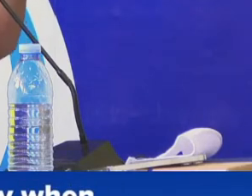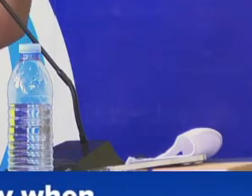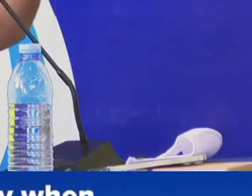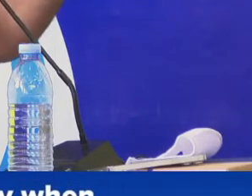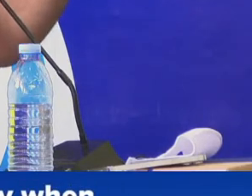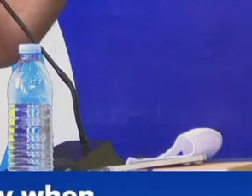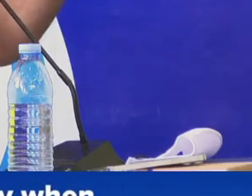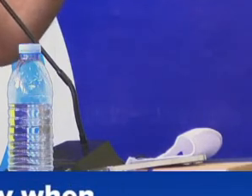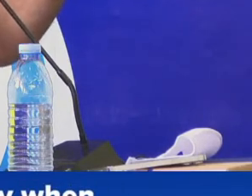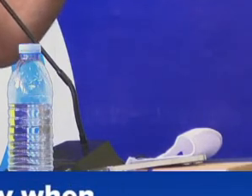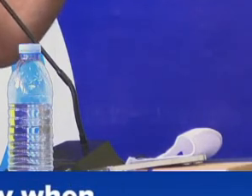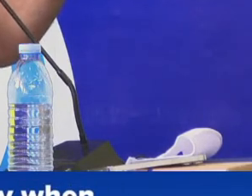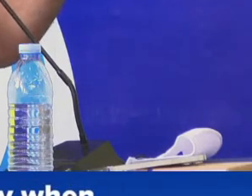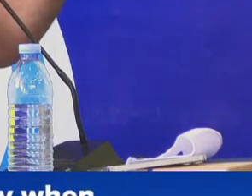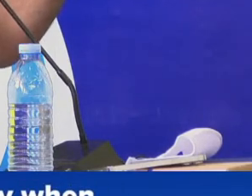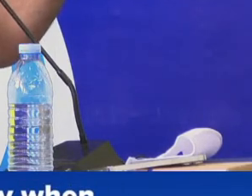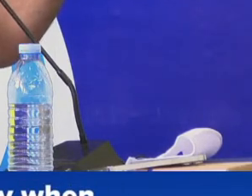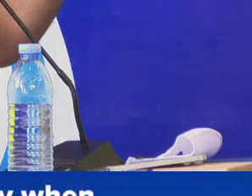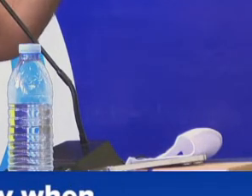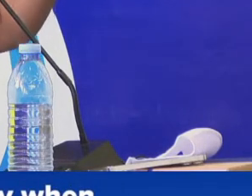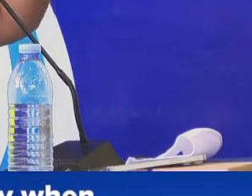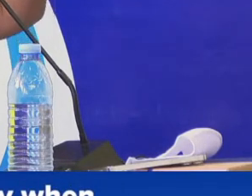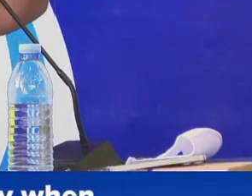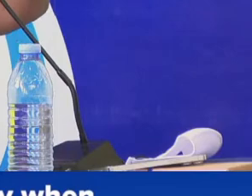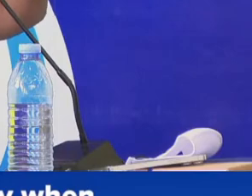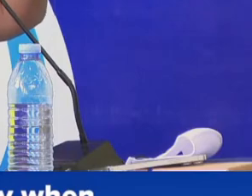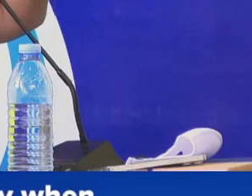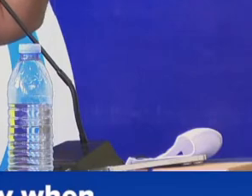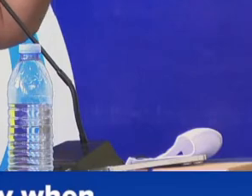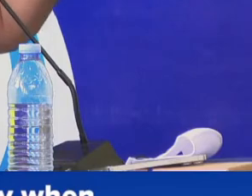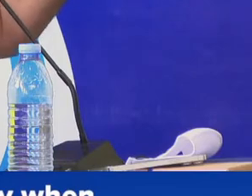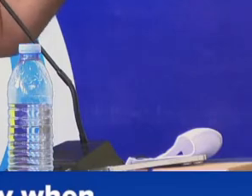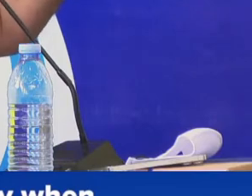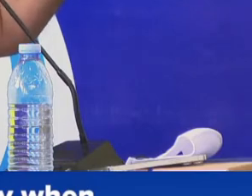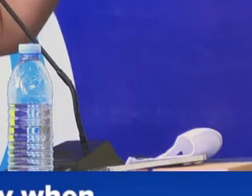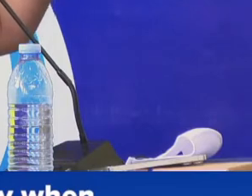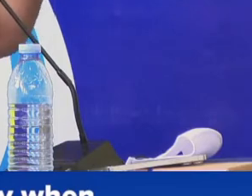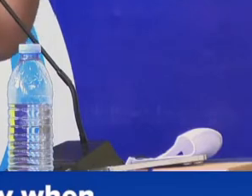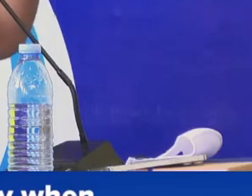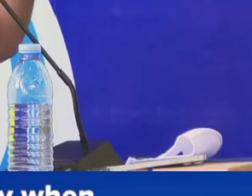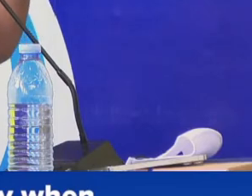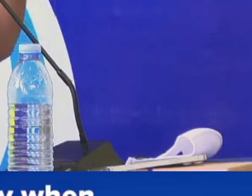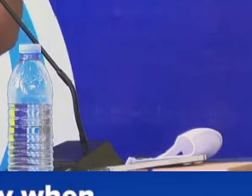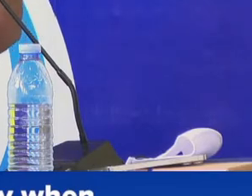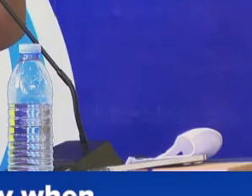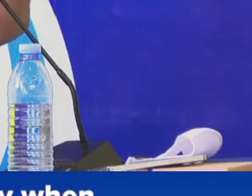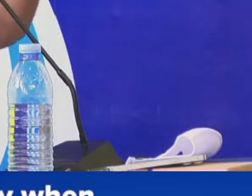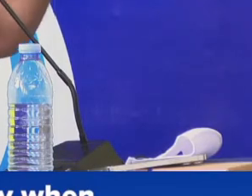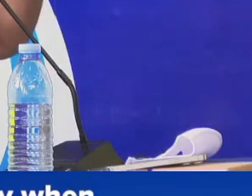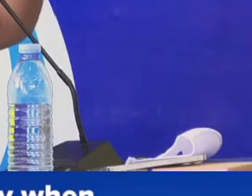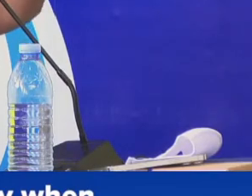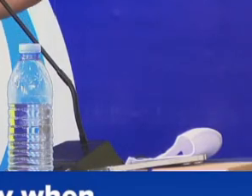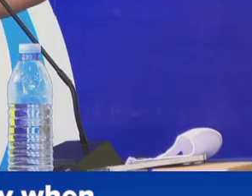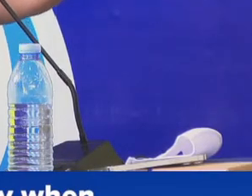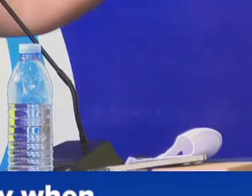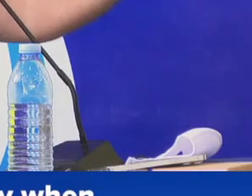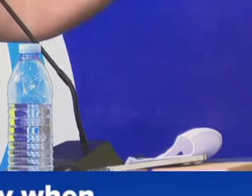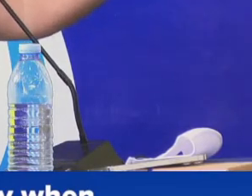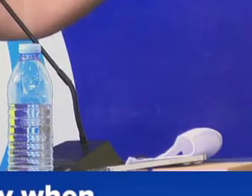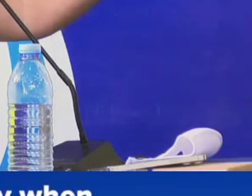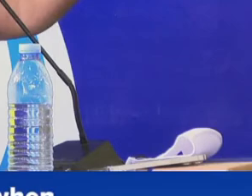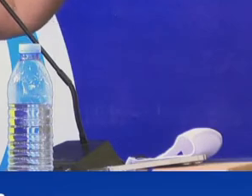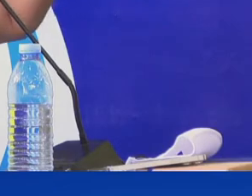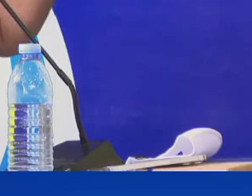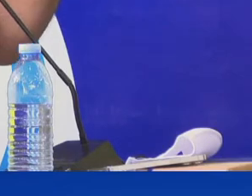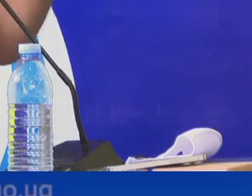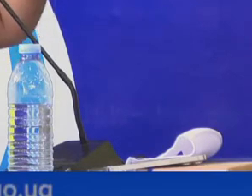keep going? And make sure that they don't move out. How do I support their businesses so they